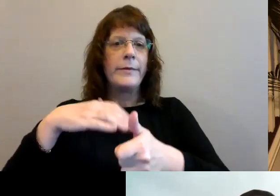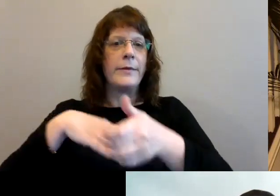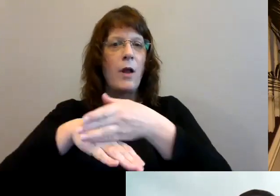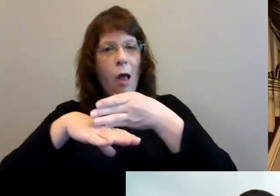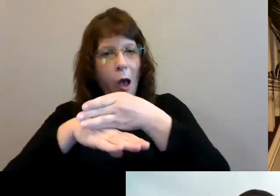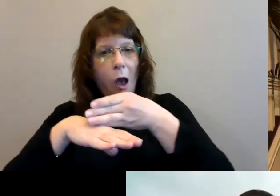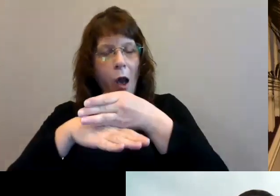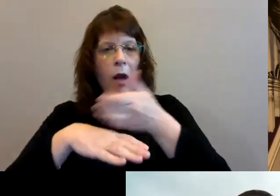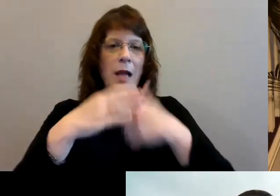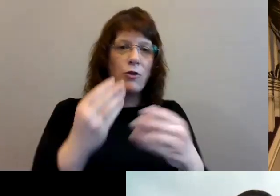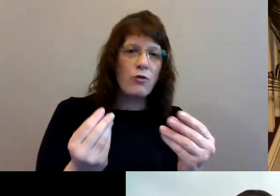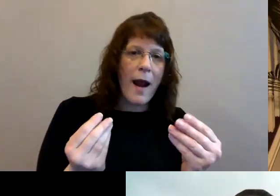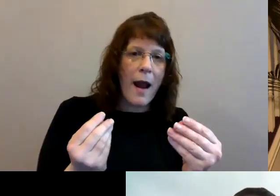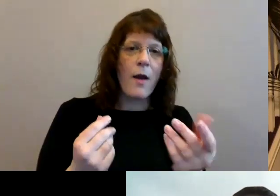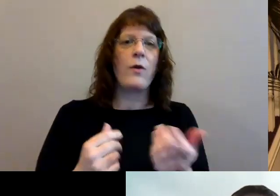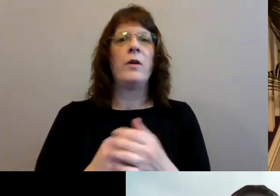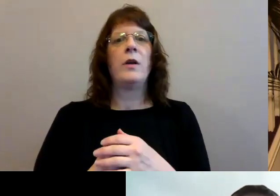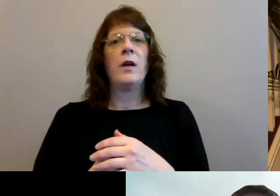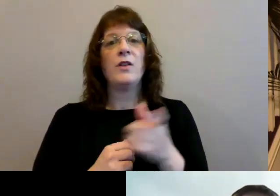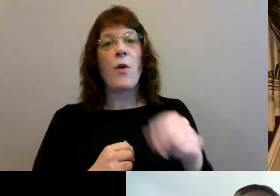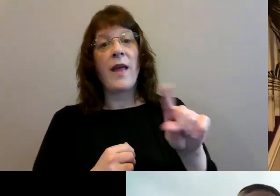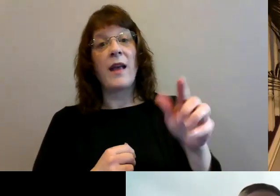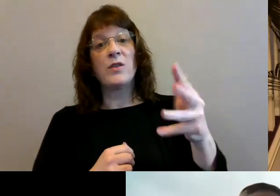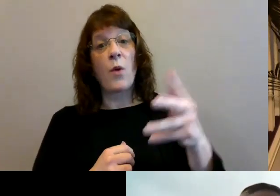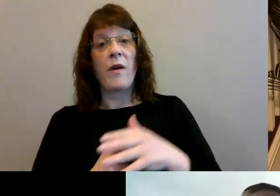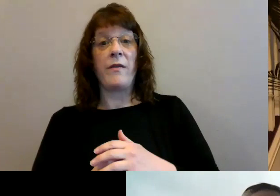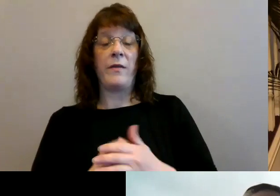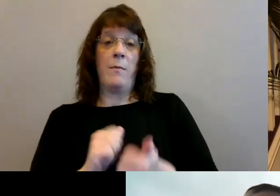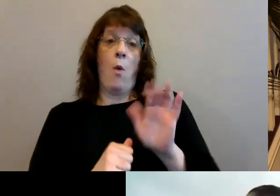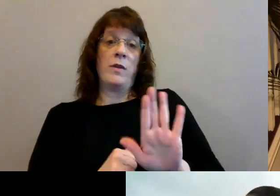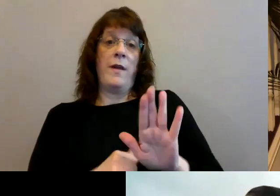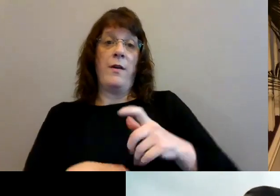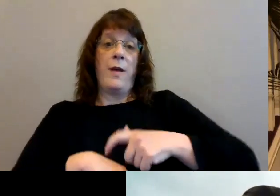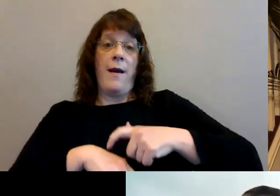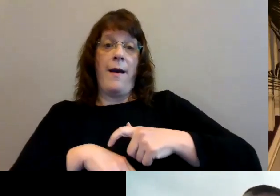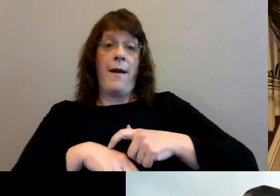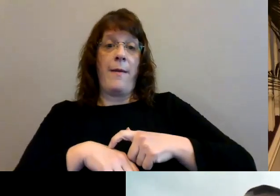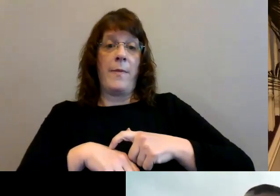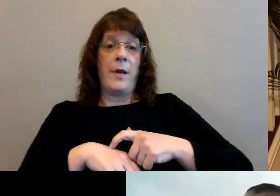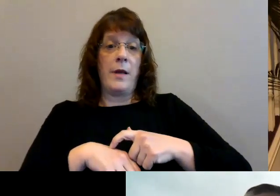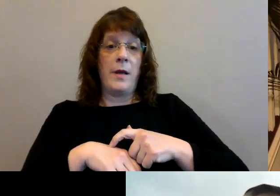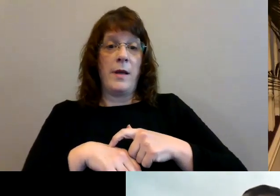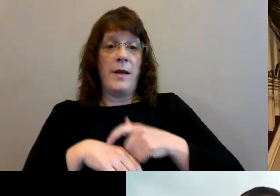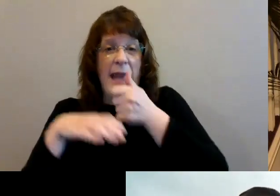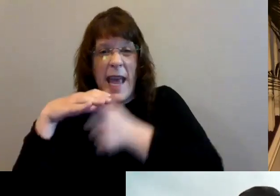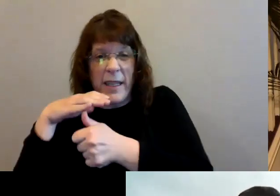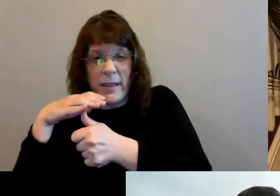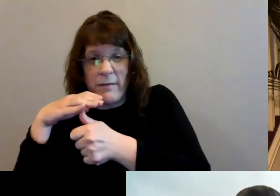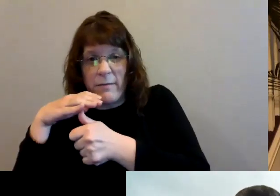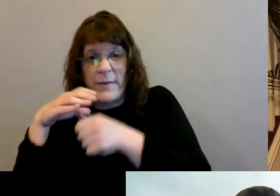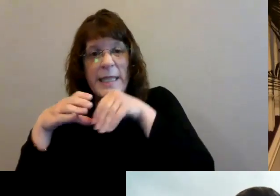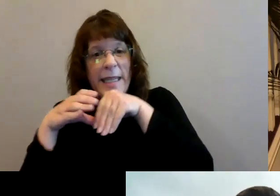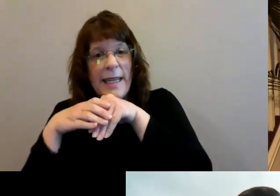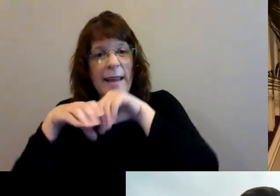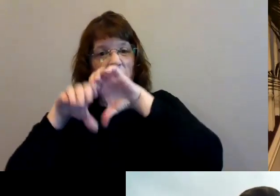they're snails, and so they spend most of their time estivating, which means that like they're hidden in their shell and they're